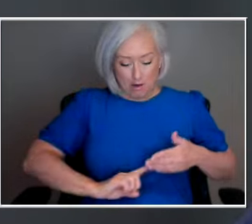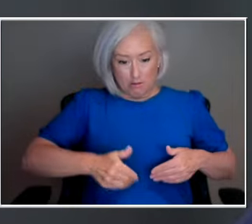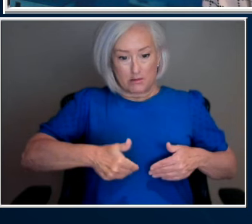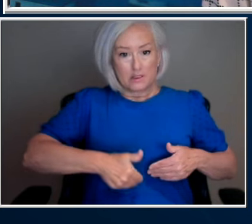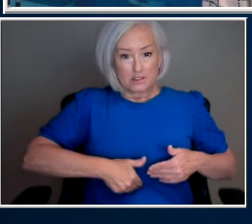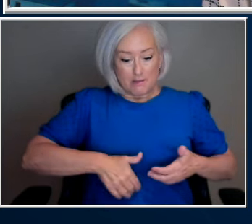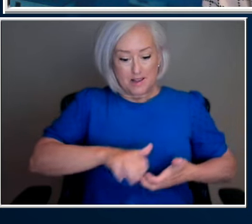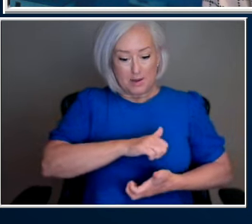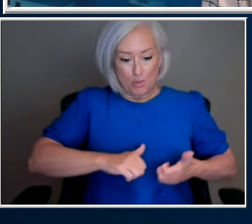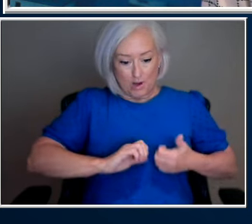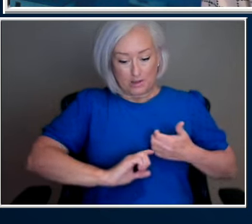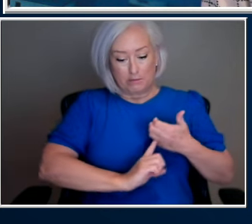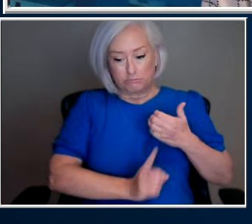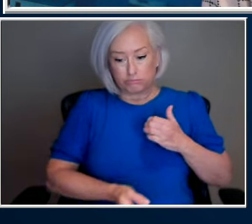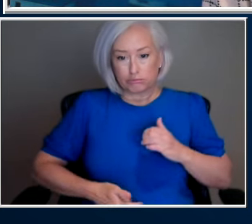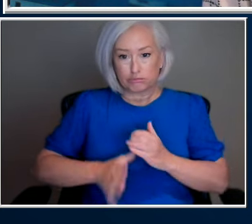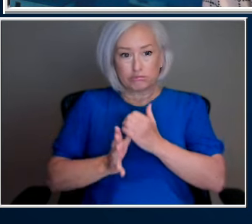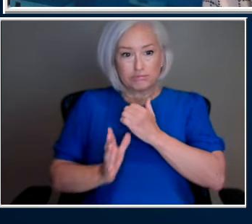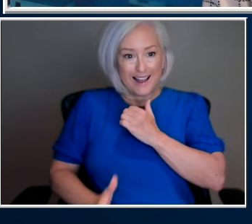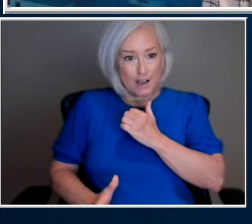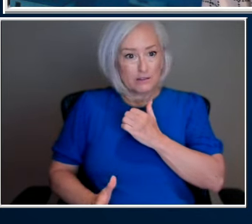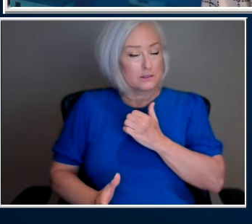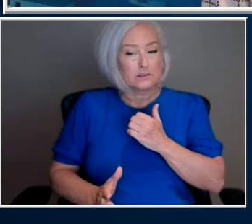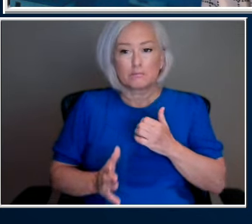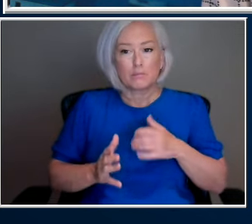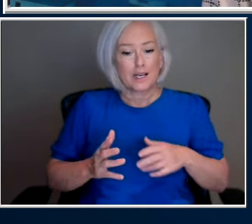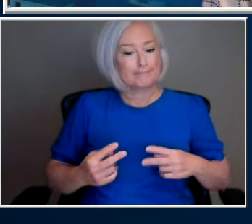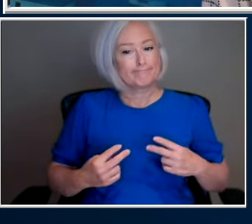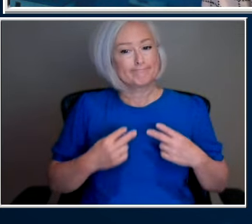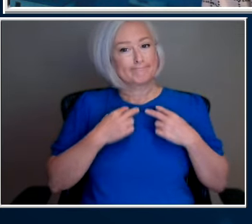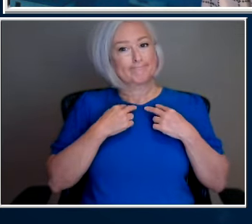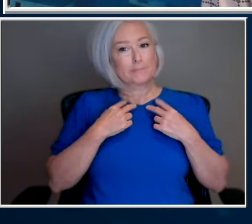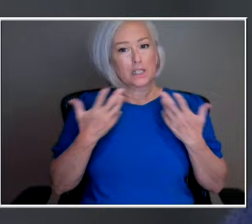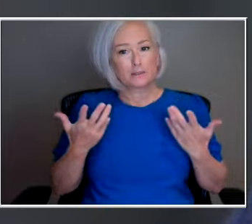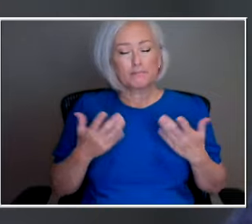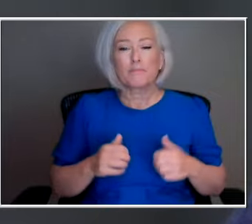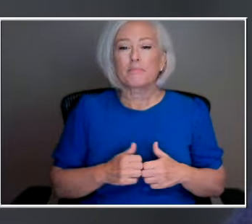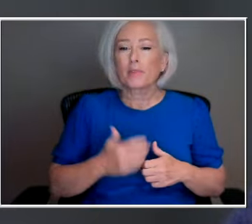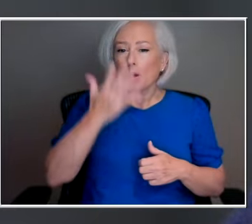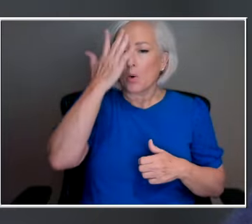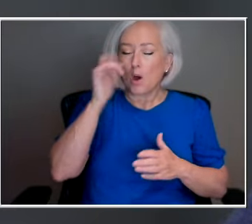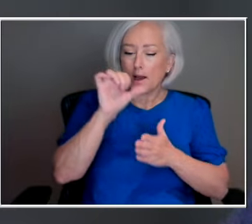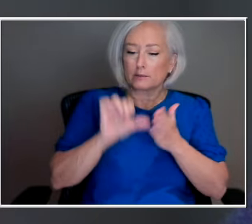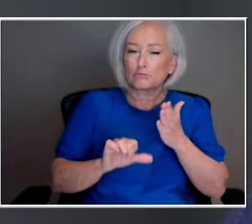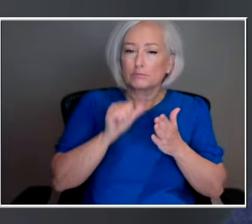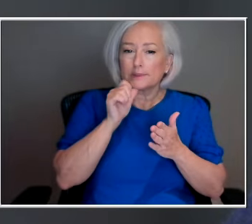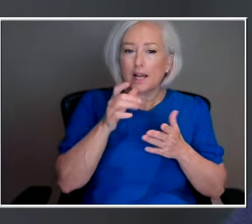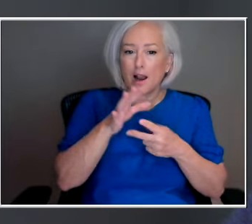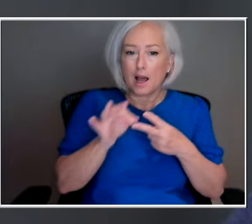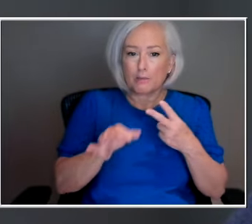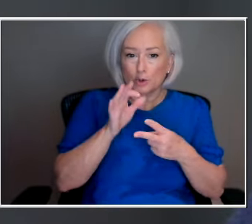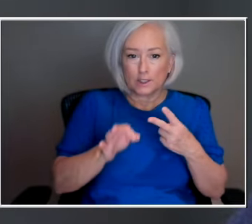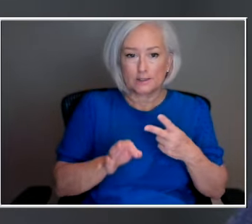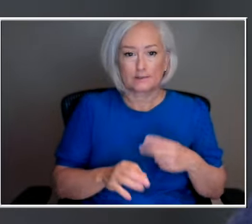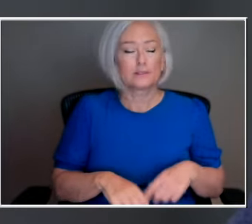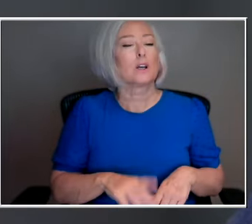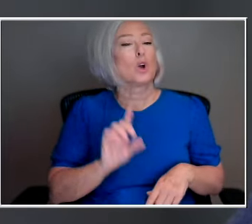So why wasn't surgery an option? Yeah, so in Kent's case, basically it's the location of the lymph